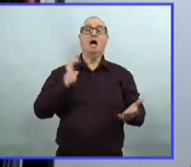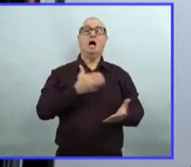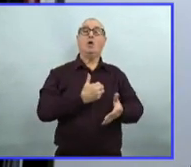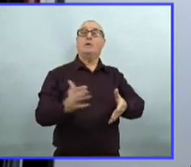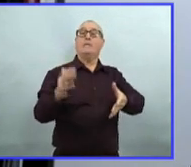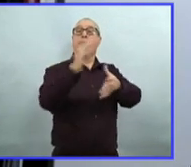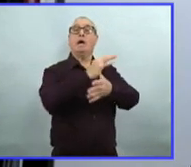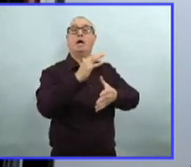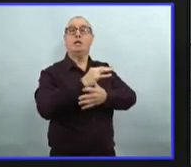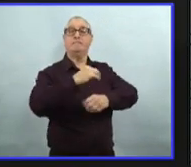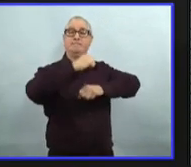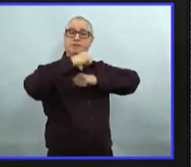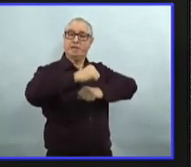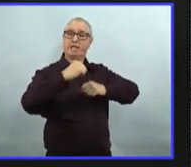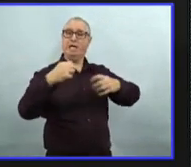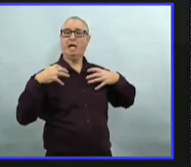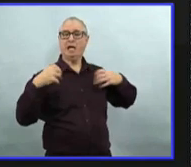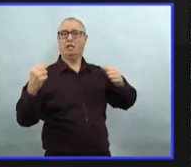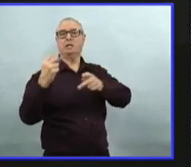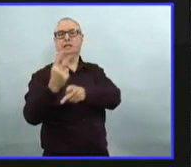system.